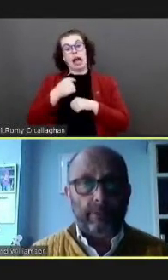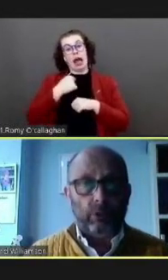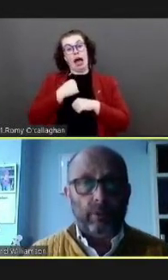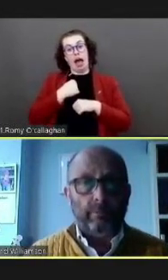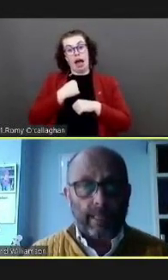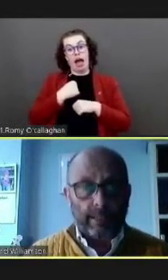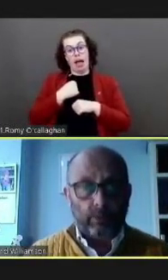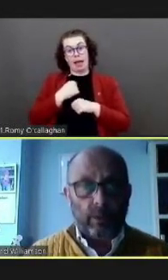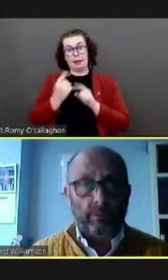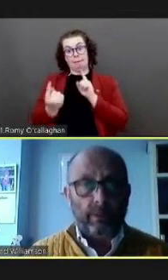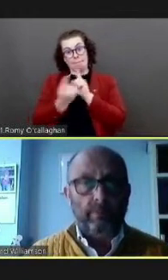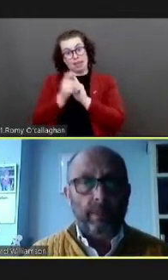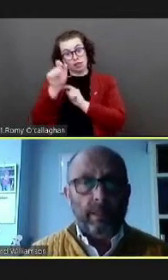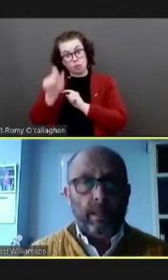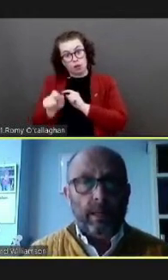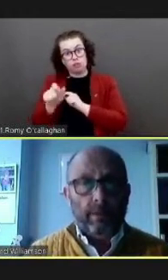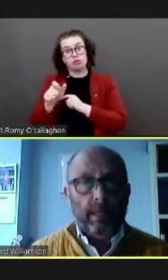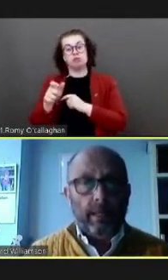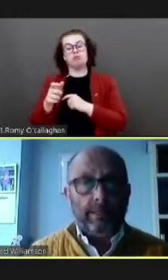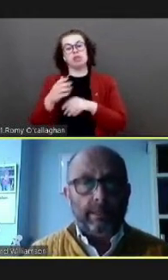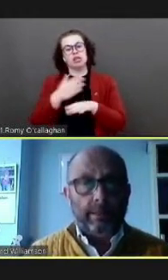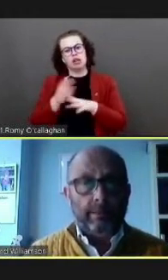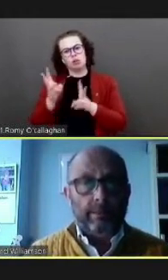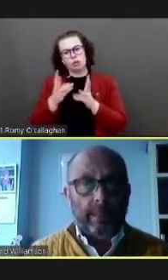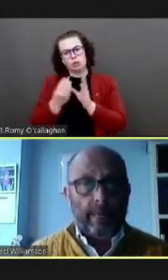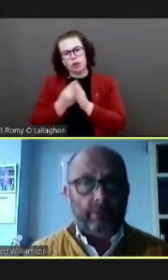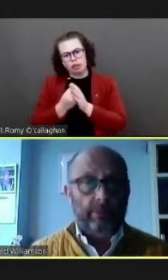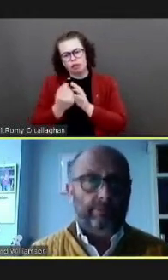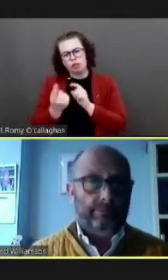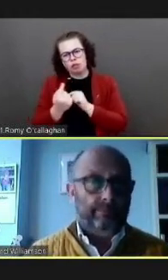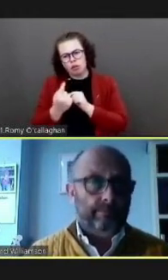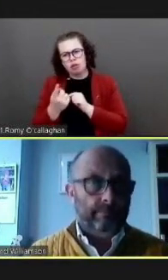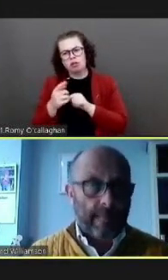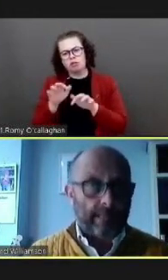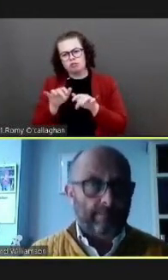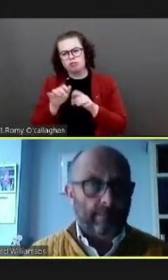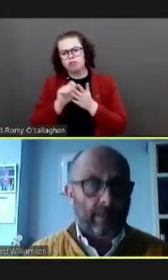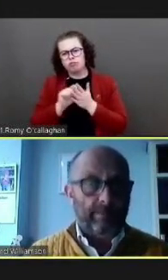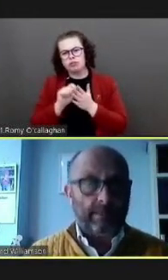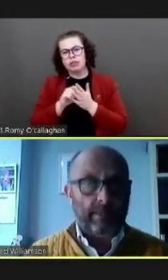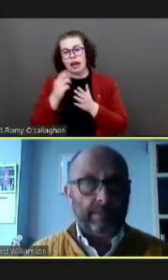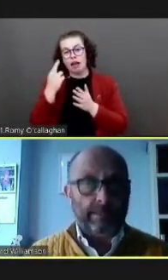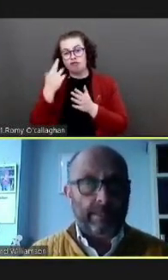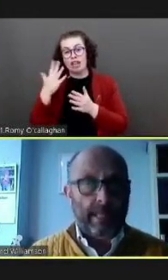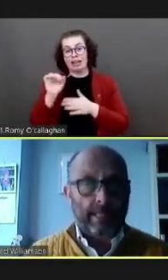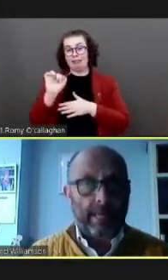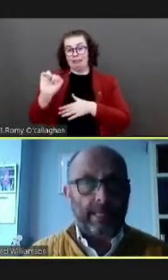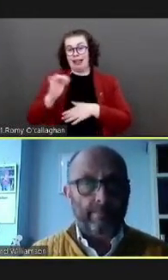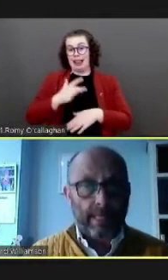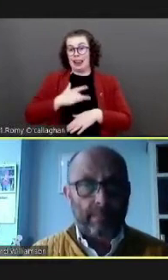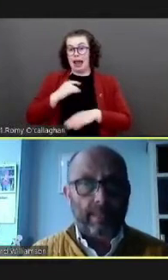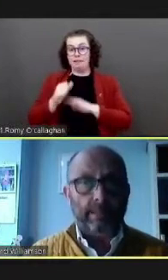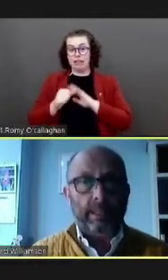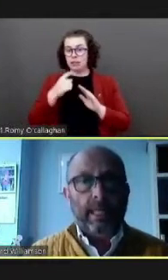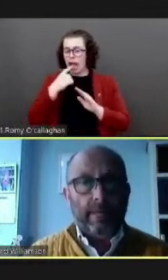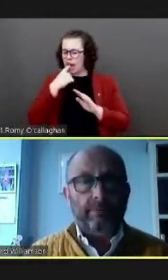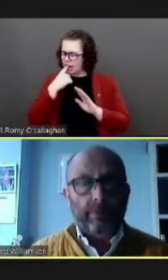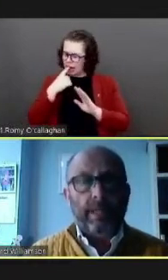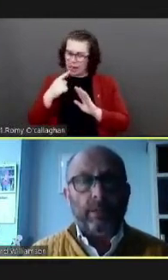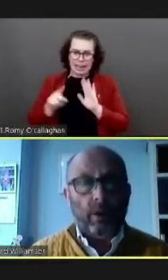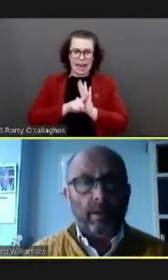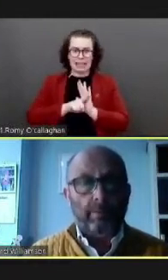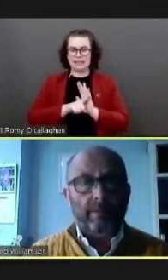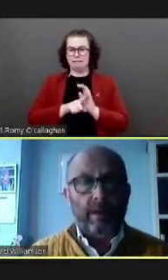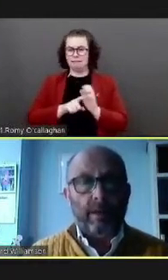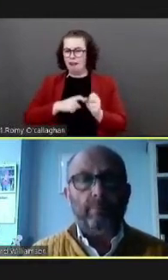the individual and began to work with them, I realized the level of negative life experiences they had had in many ways, even